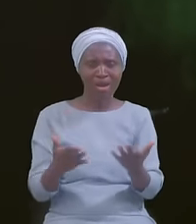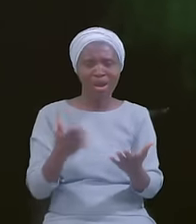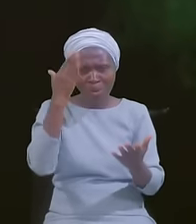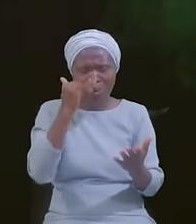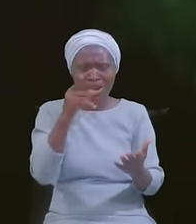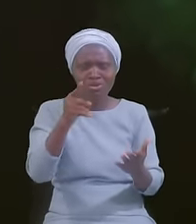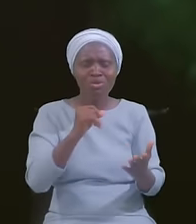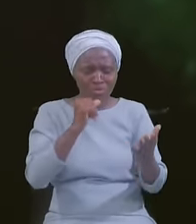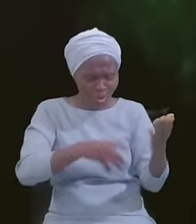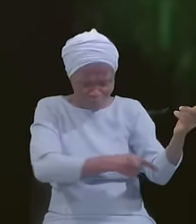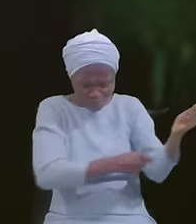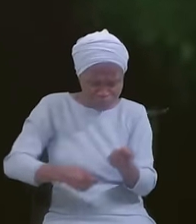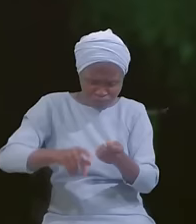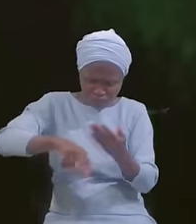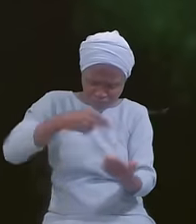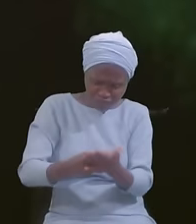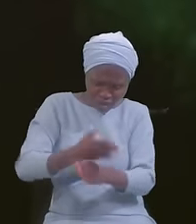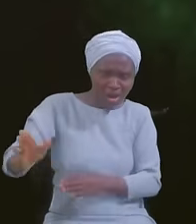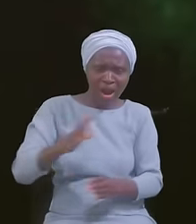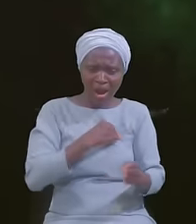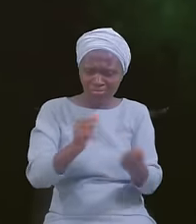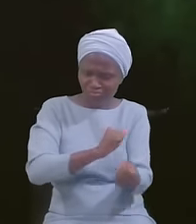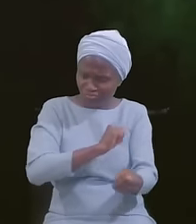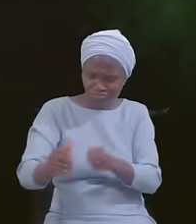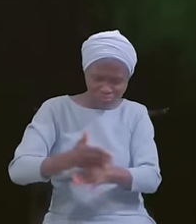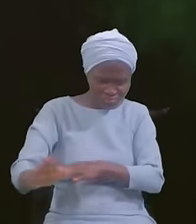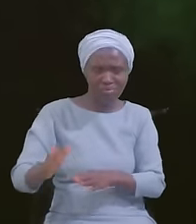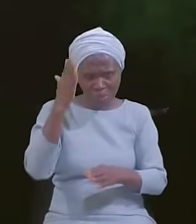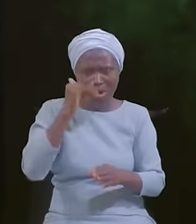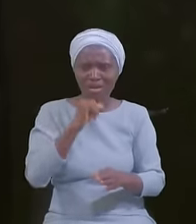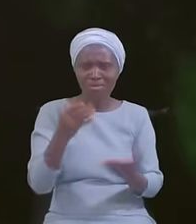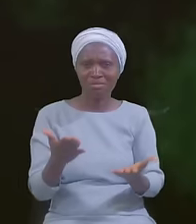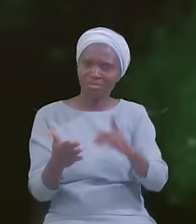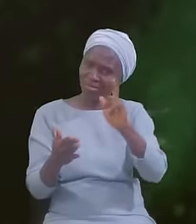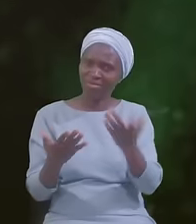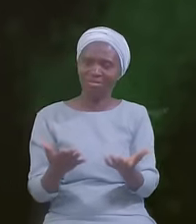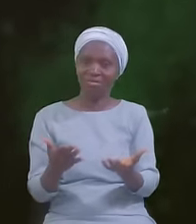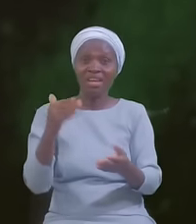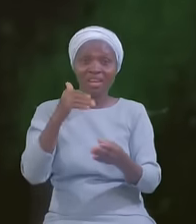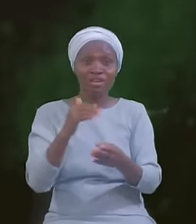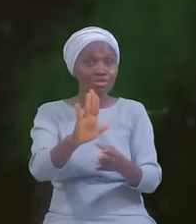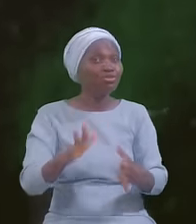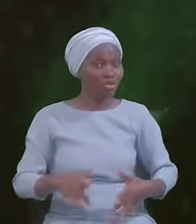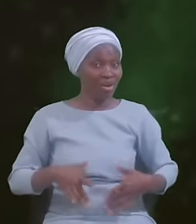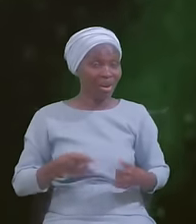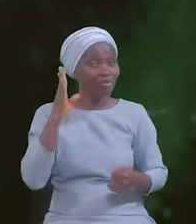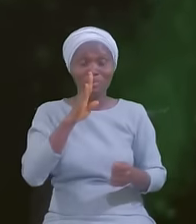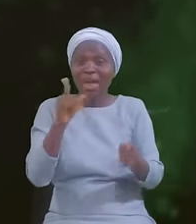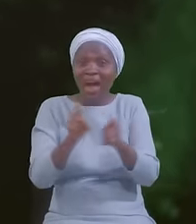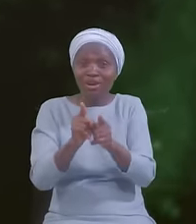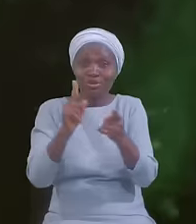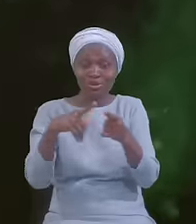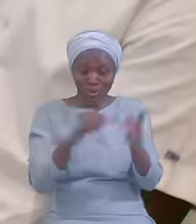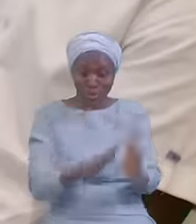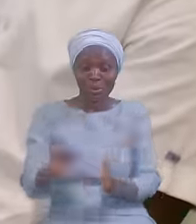down? Tonight, why don't you throw it down? Your life will be according to the plan